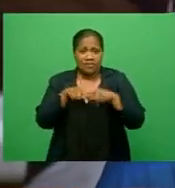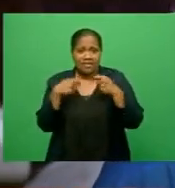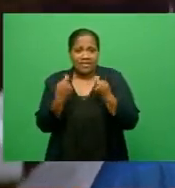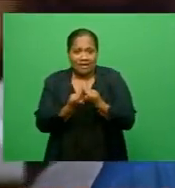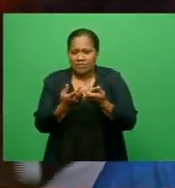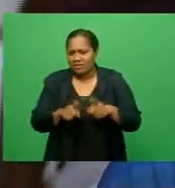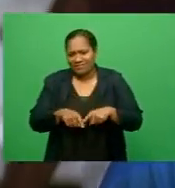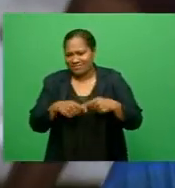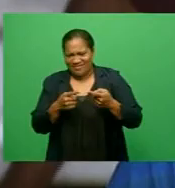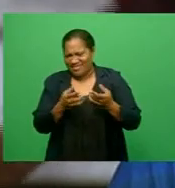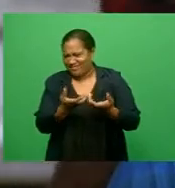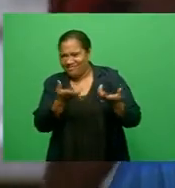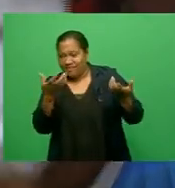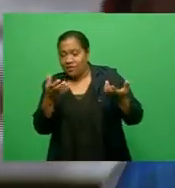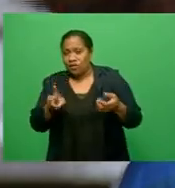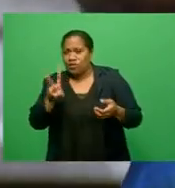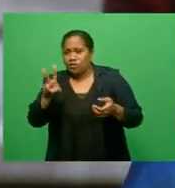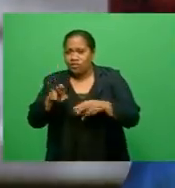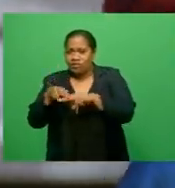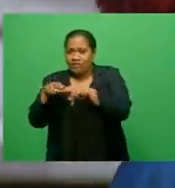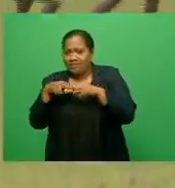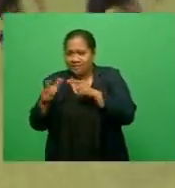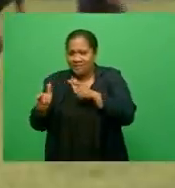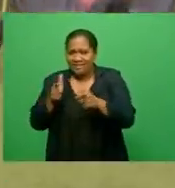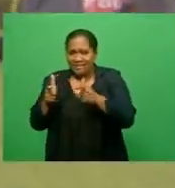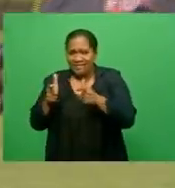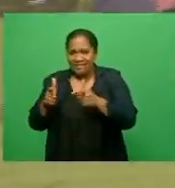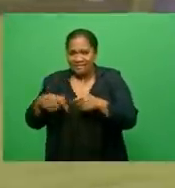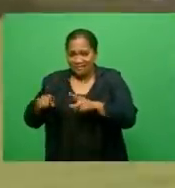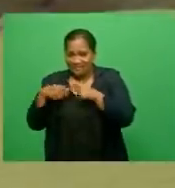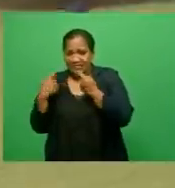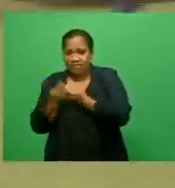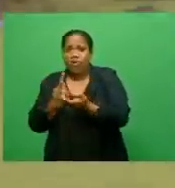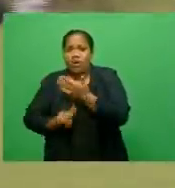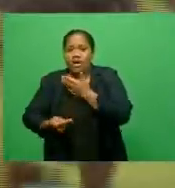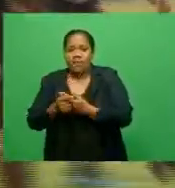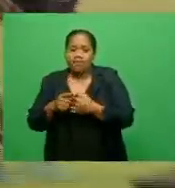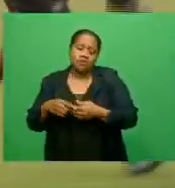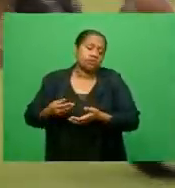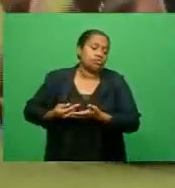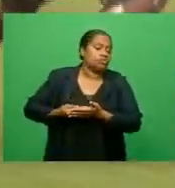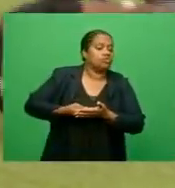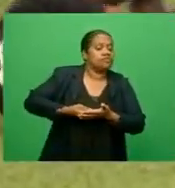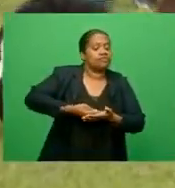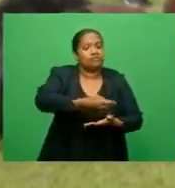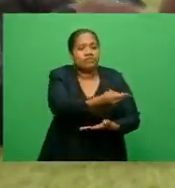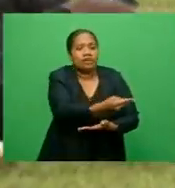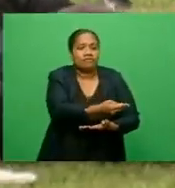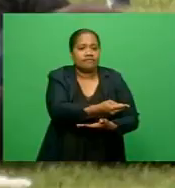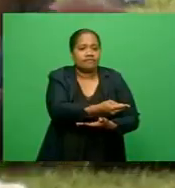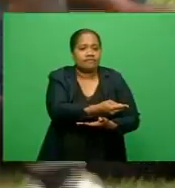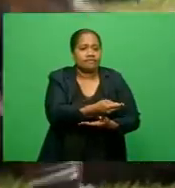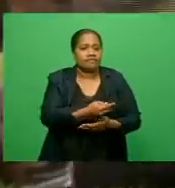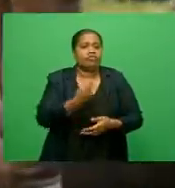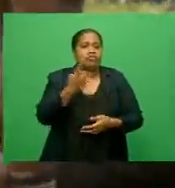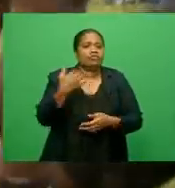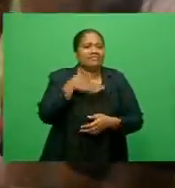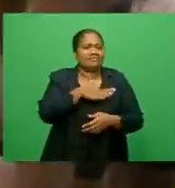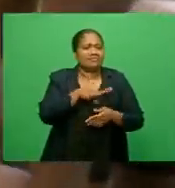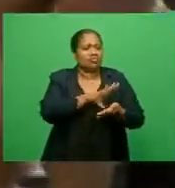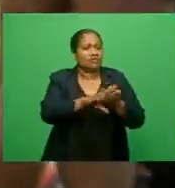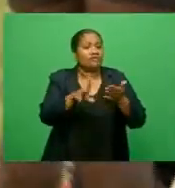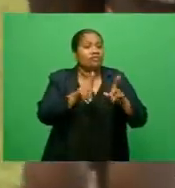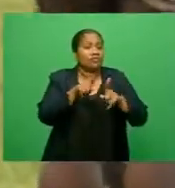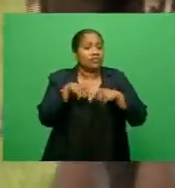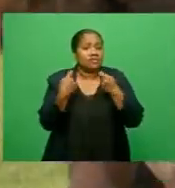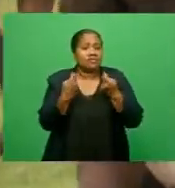2 Fiji Sevens teams, to be reimbursed back $100 back to the teams, so it support them